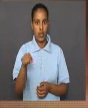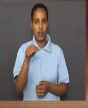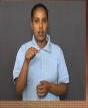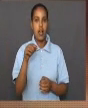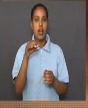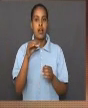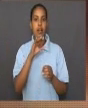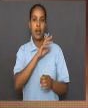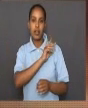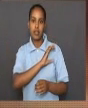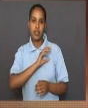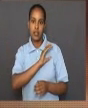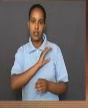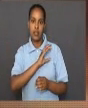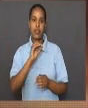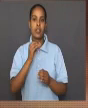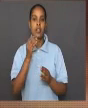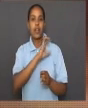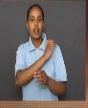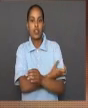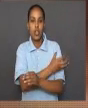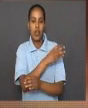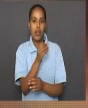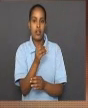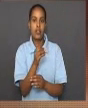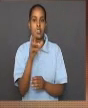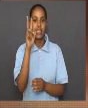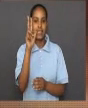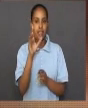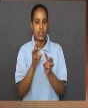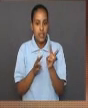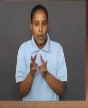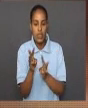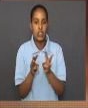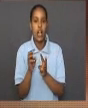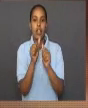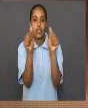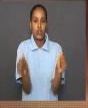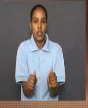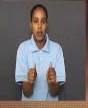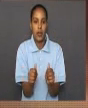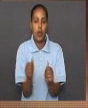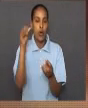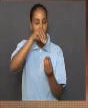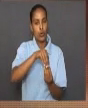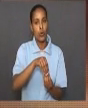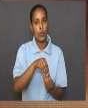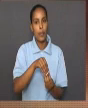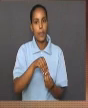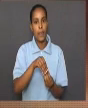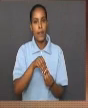a characteristic energy and three-dimensional shape. Also,